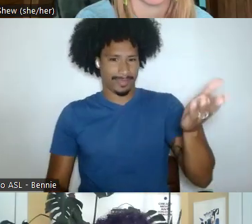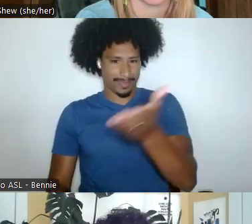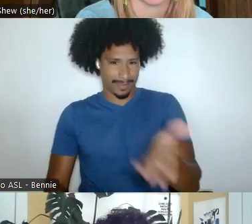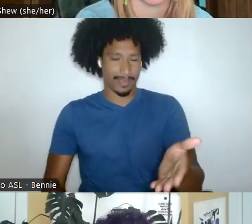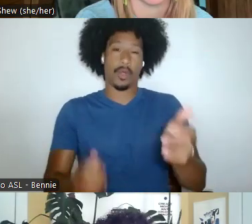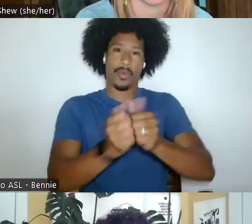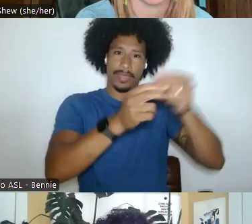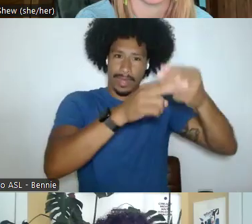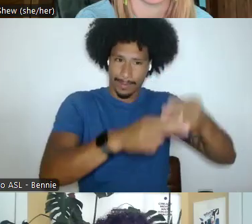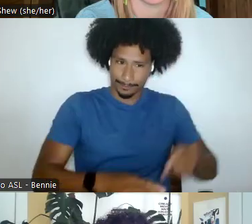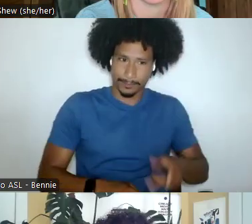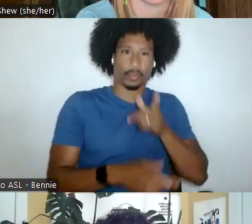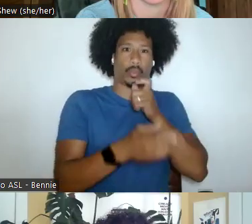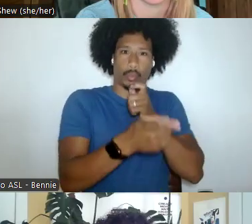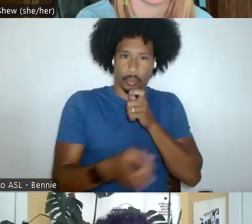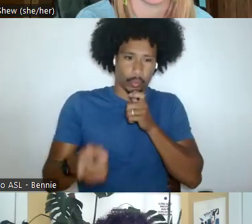that space.